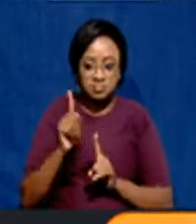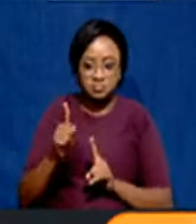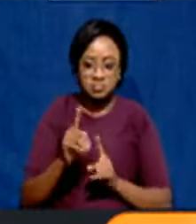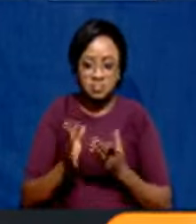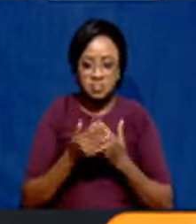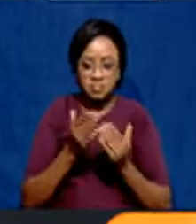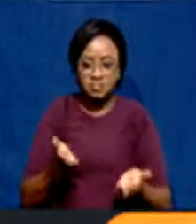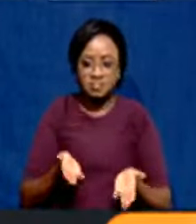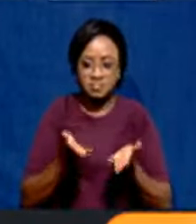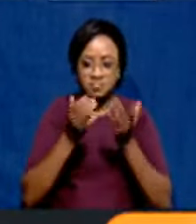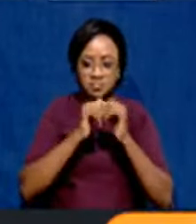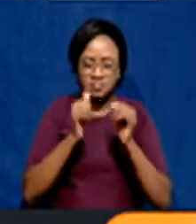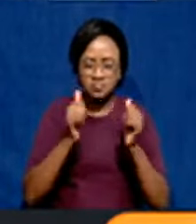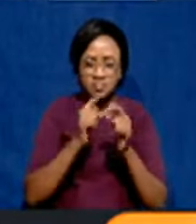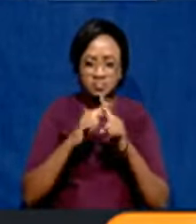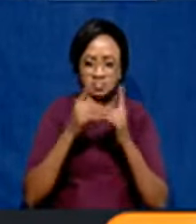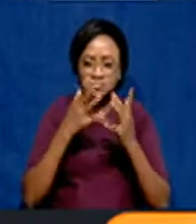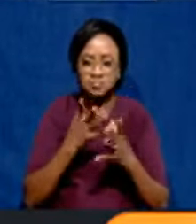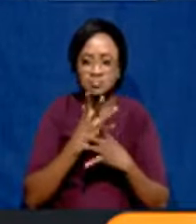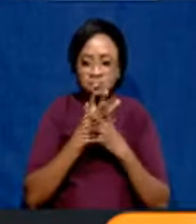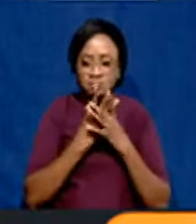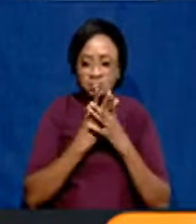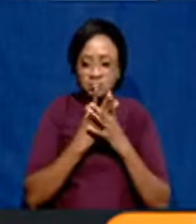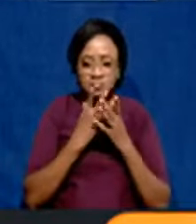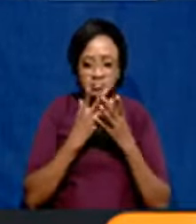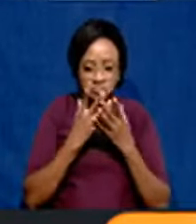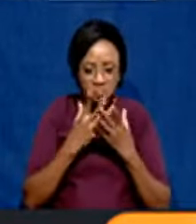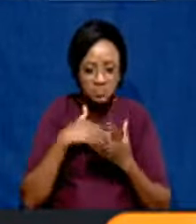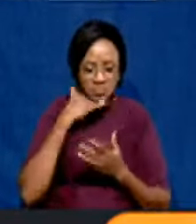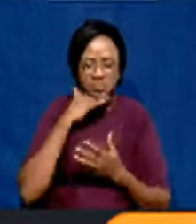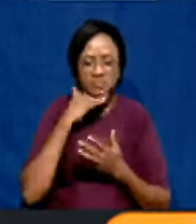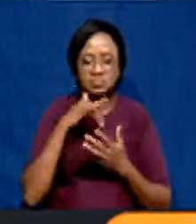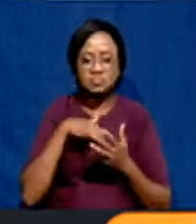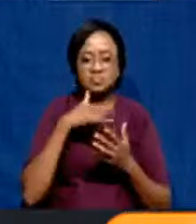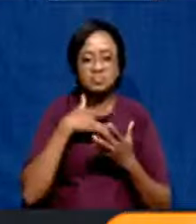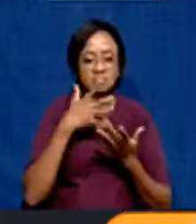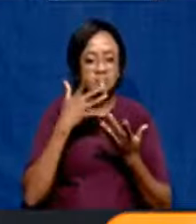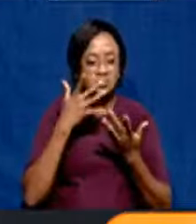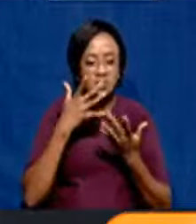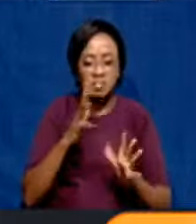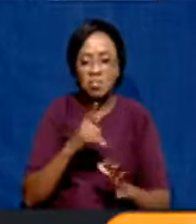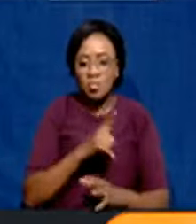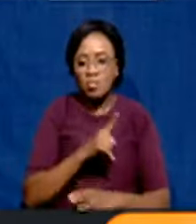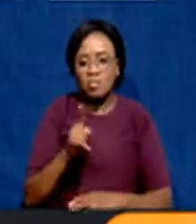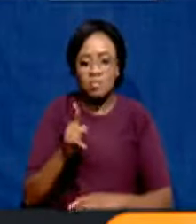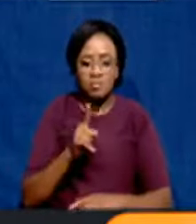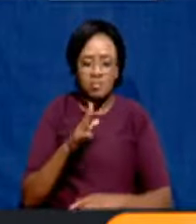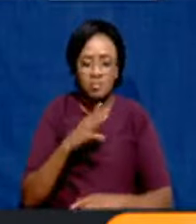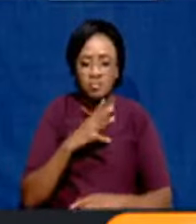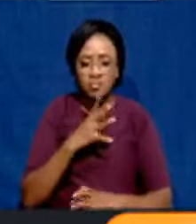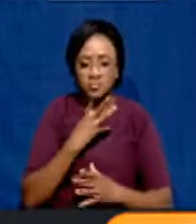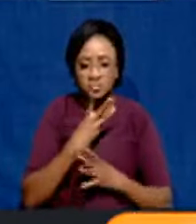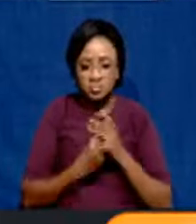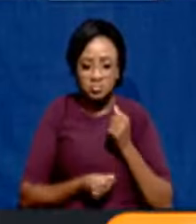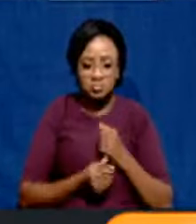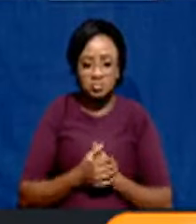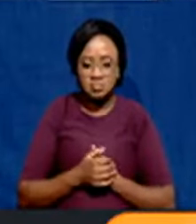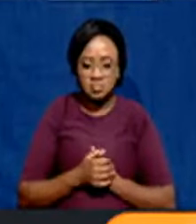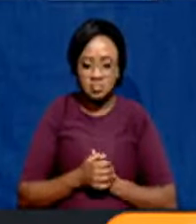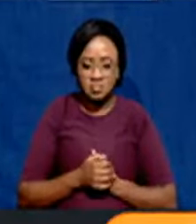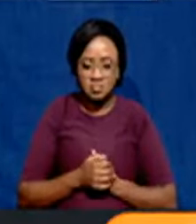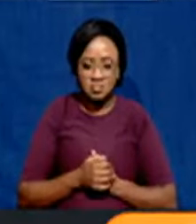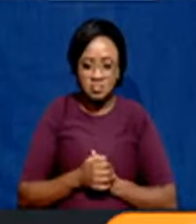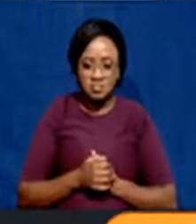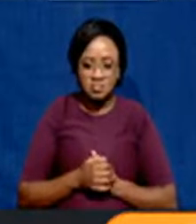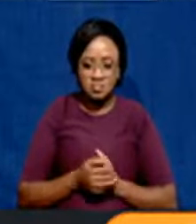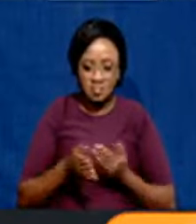has and now gone, it just makes me think, how many more Kiptums shall we have in terms of grooming their talents, which I think should be